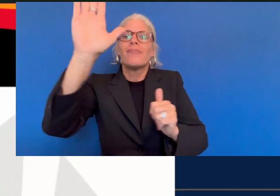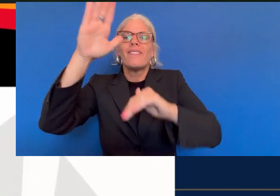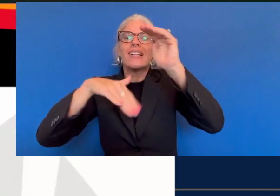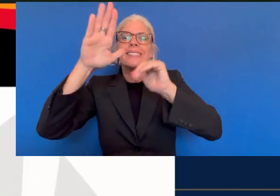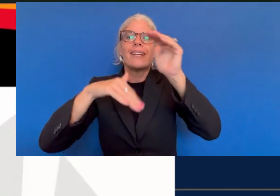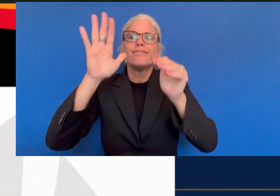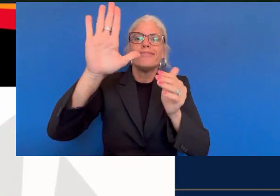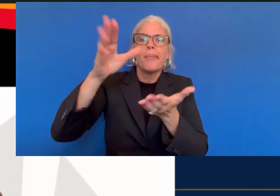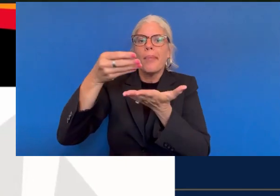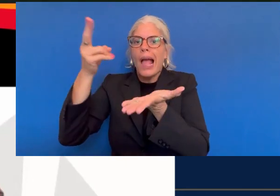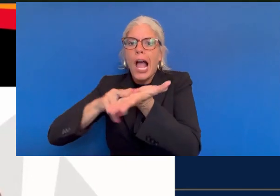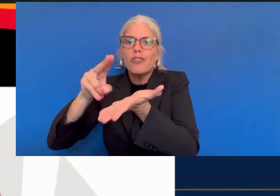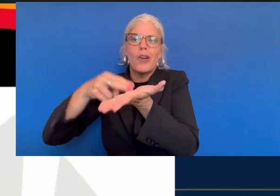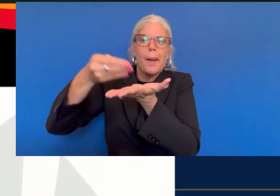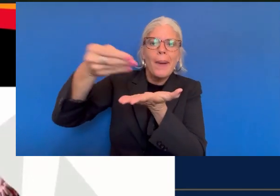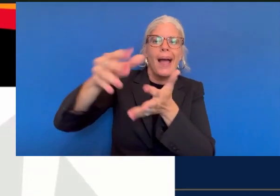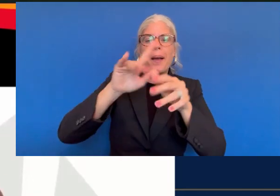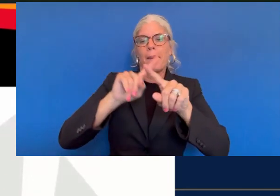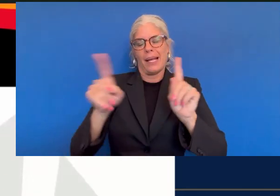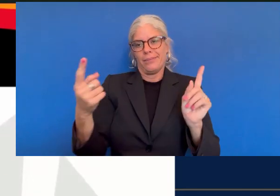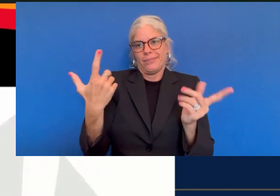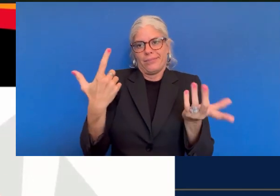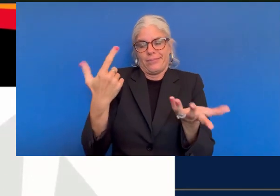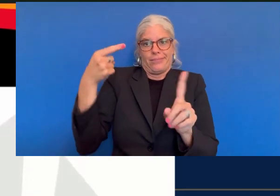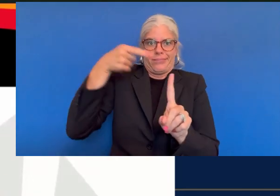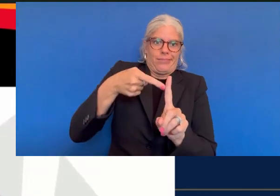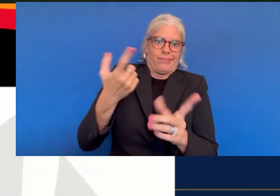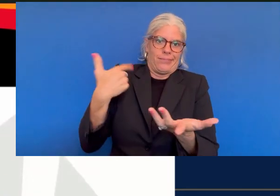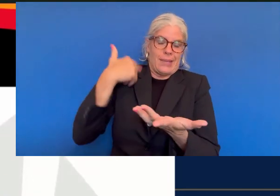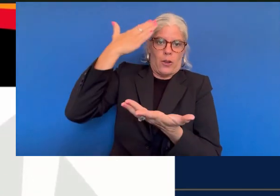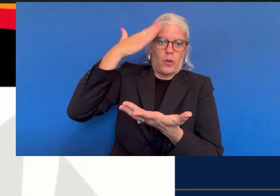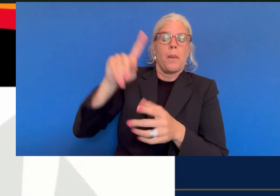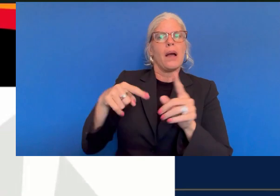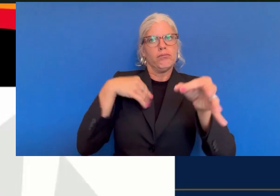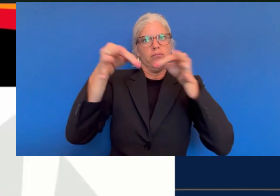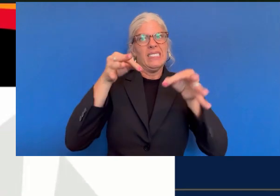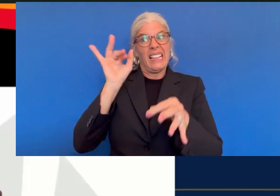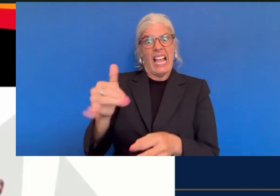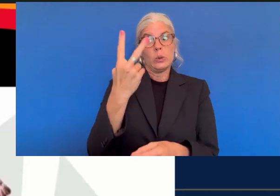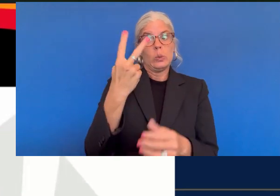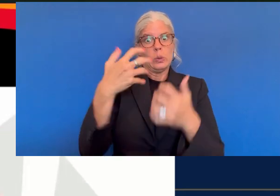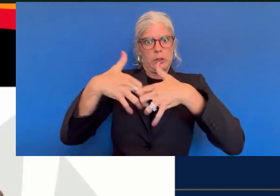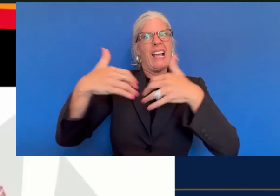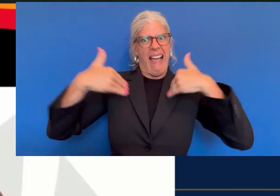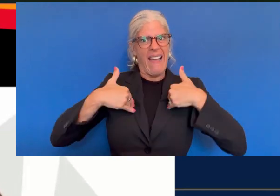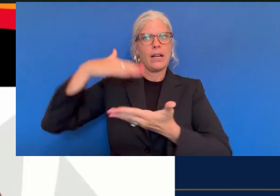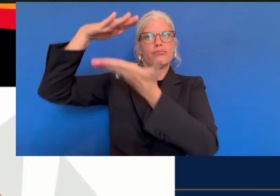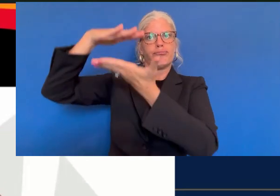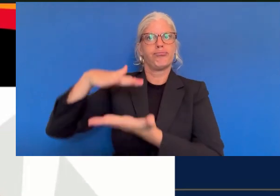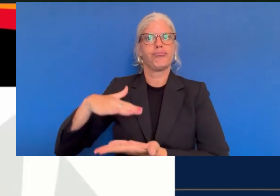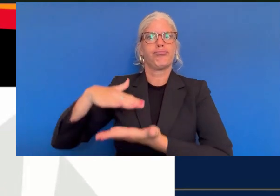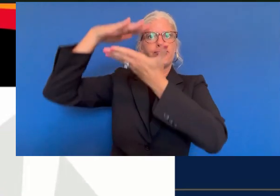it's in price. I don't know how facilities operate with their contracts and everything, but it's